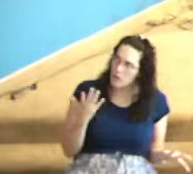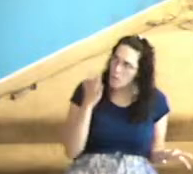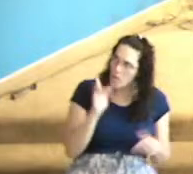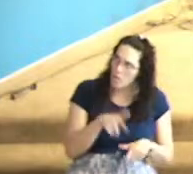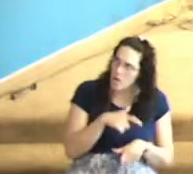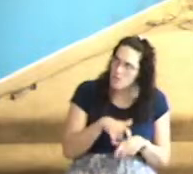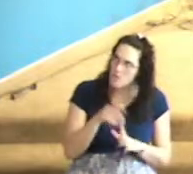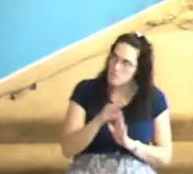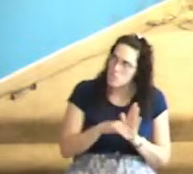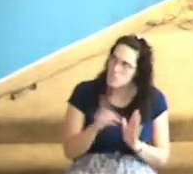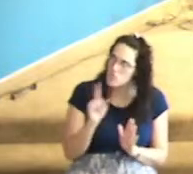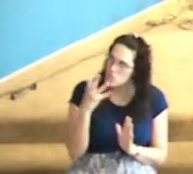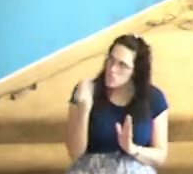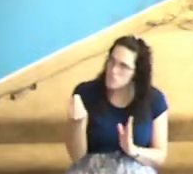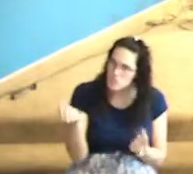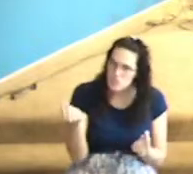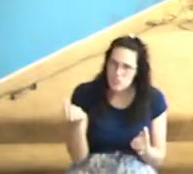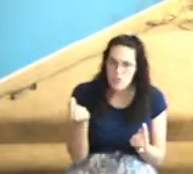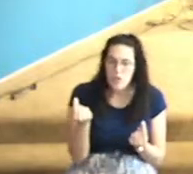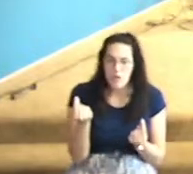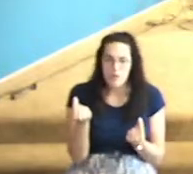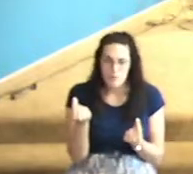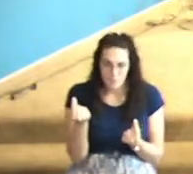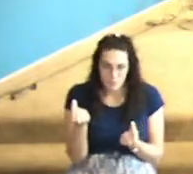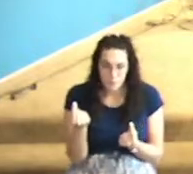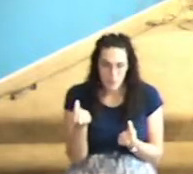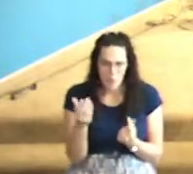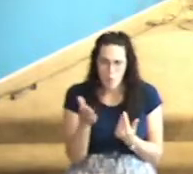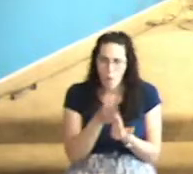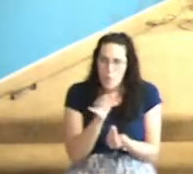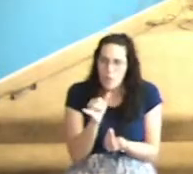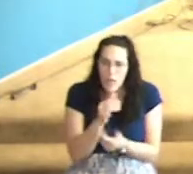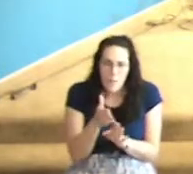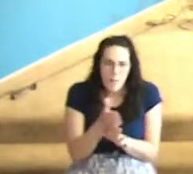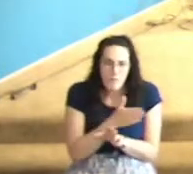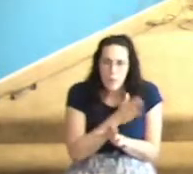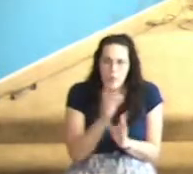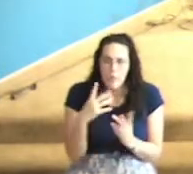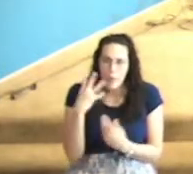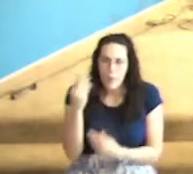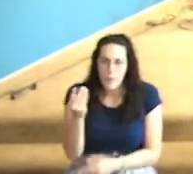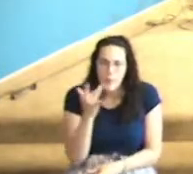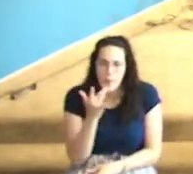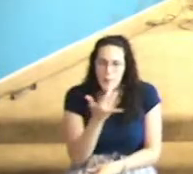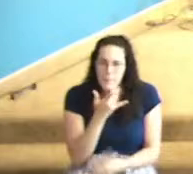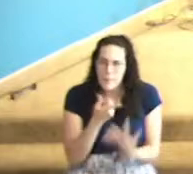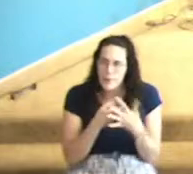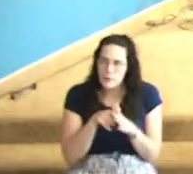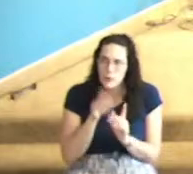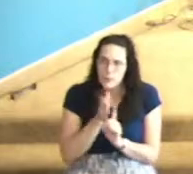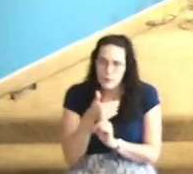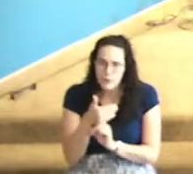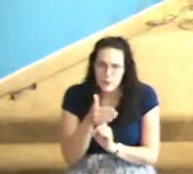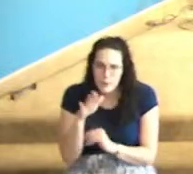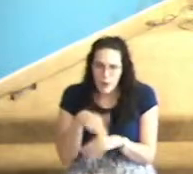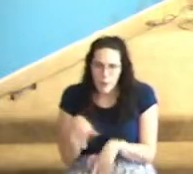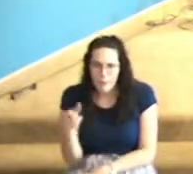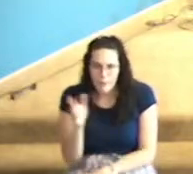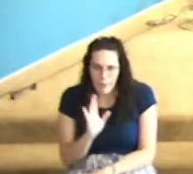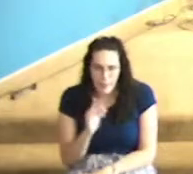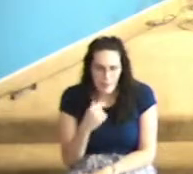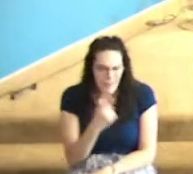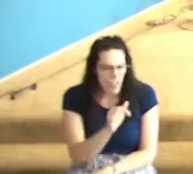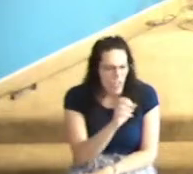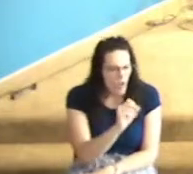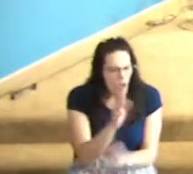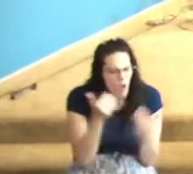don't know where he is. And it's like almost before they even go on the honeymoon, they're starting to cheat on God. And they tell Aaron,